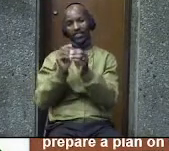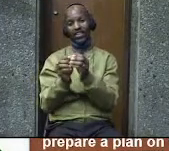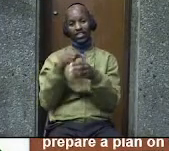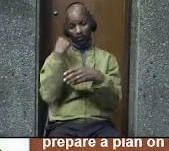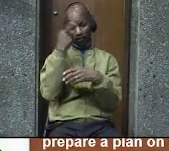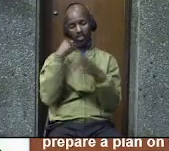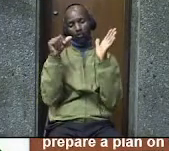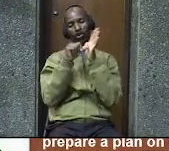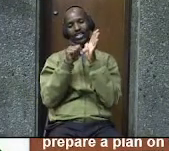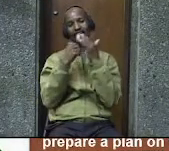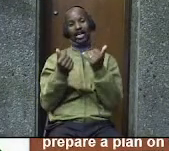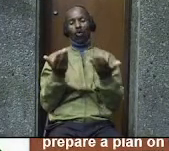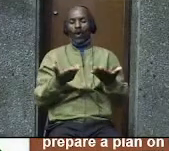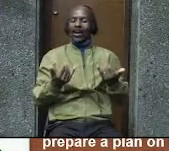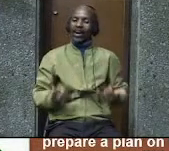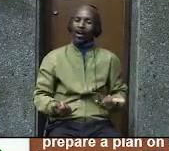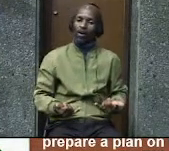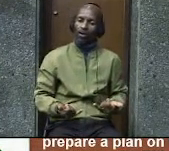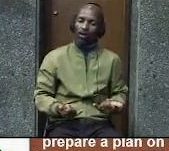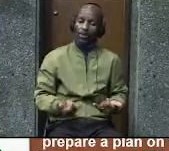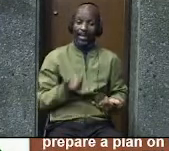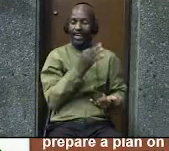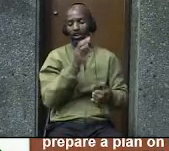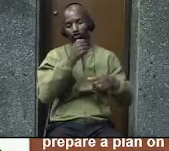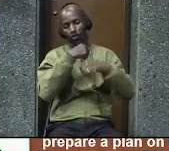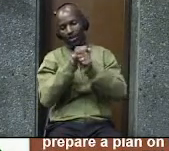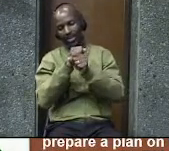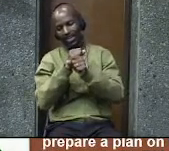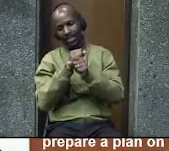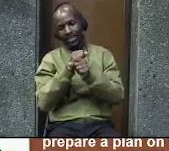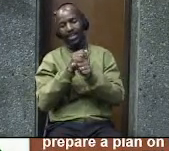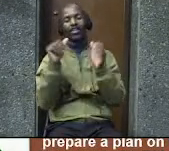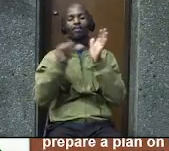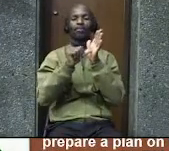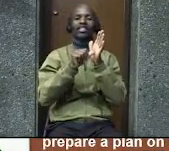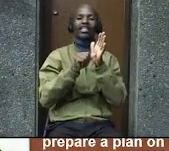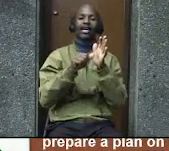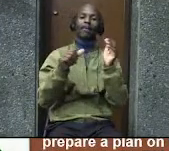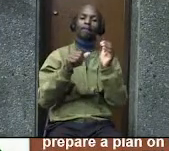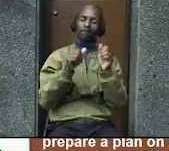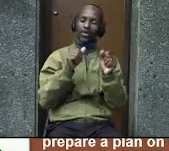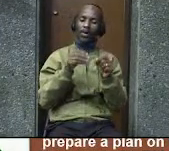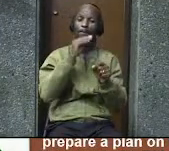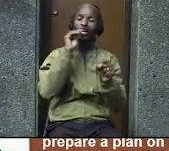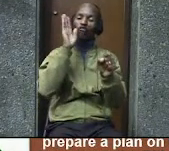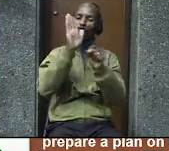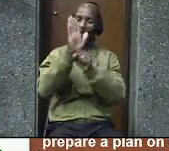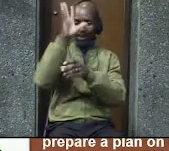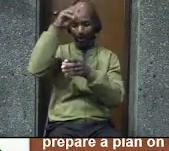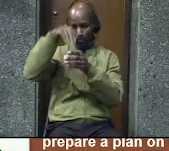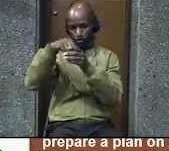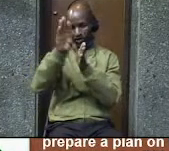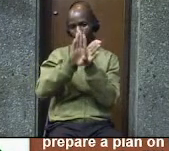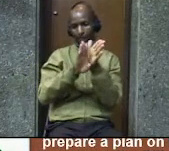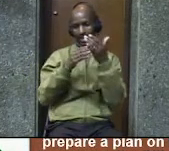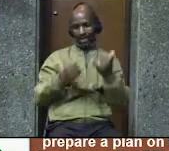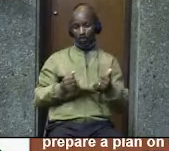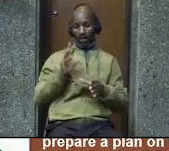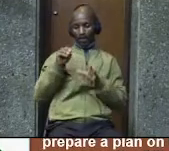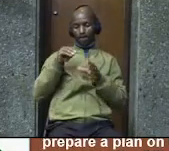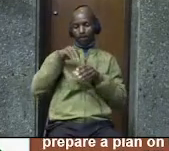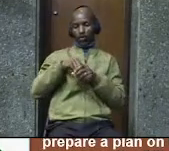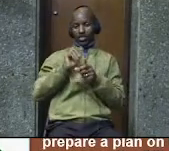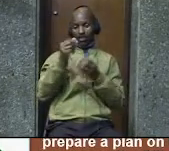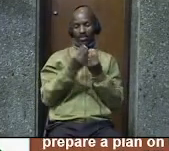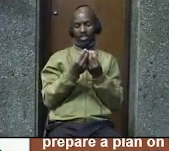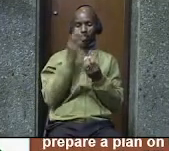very important because this is where, if you make relevant and meaningful inputs on the bill, your inputs may